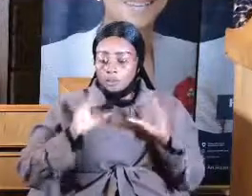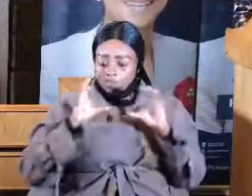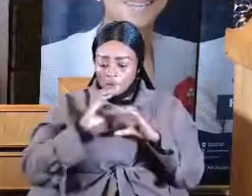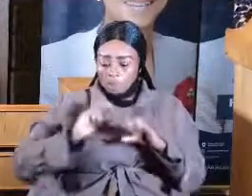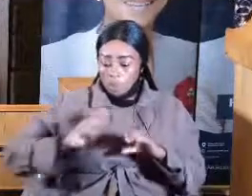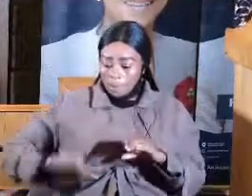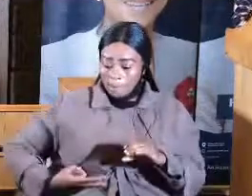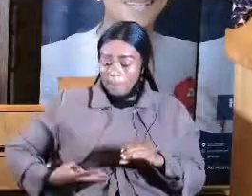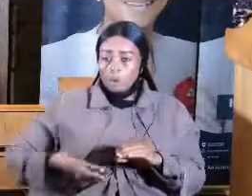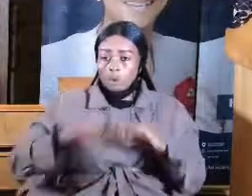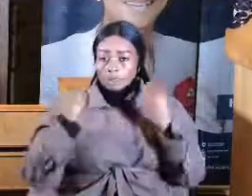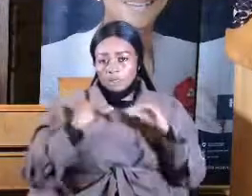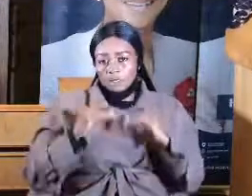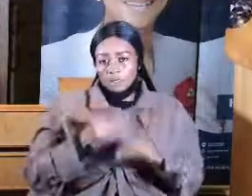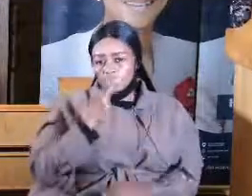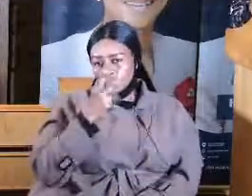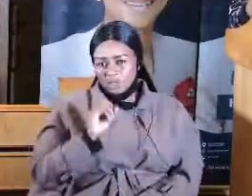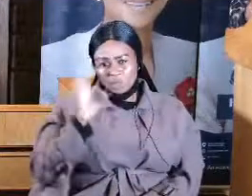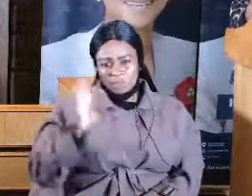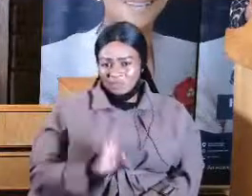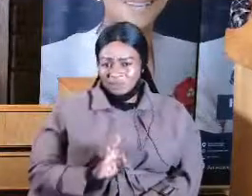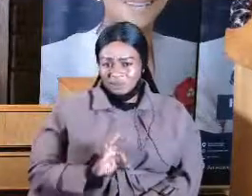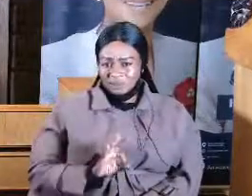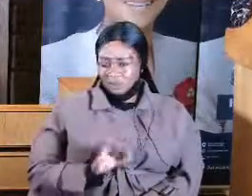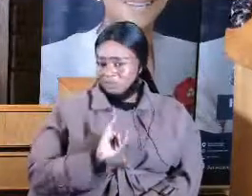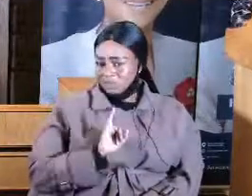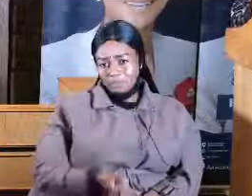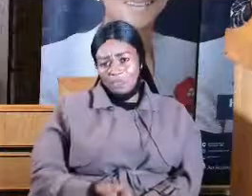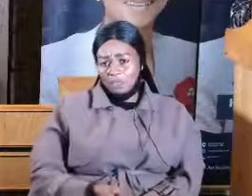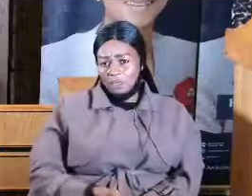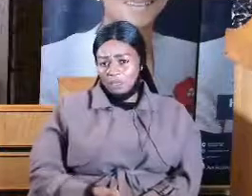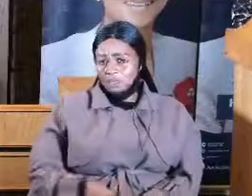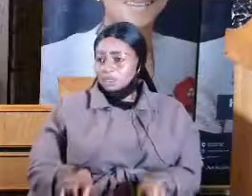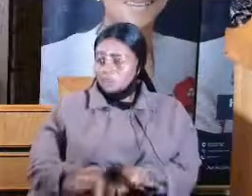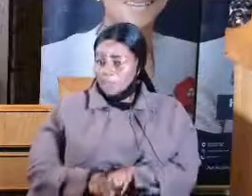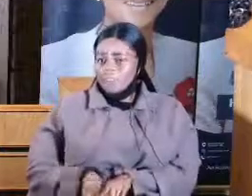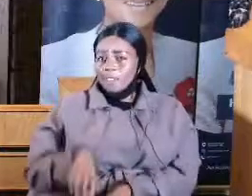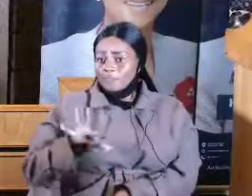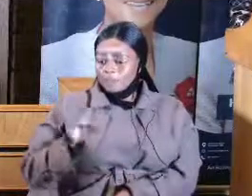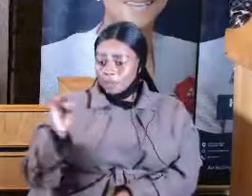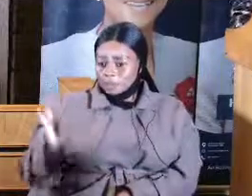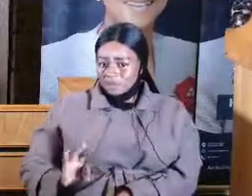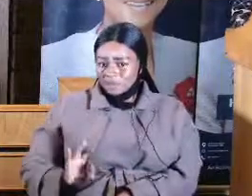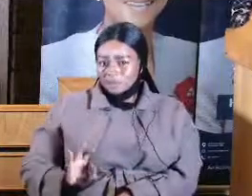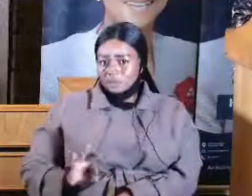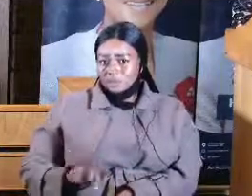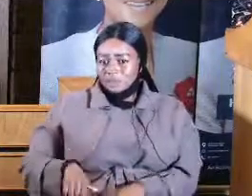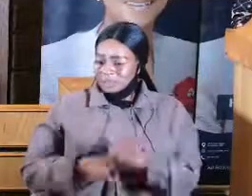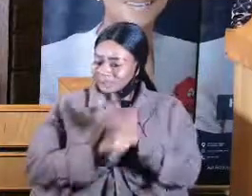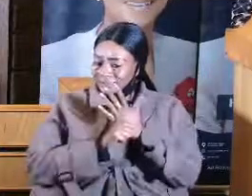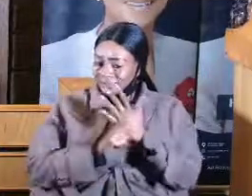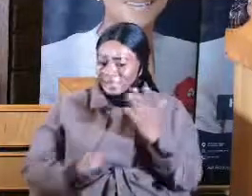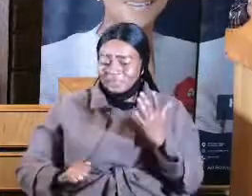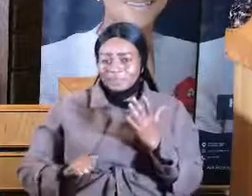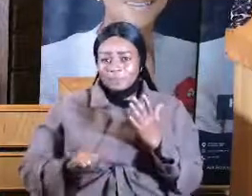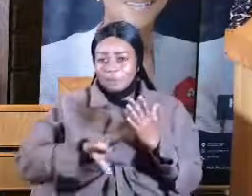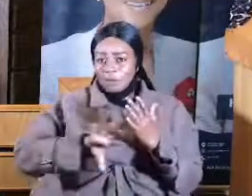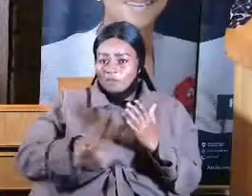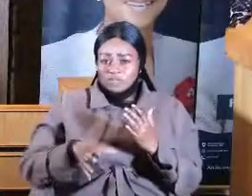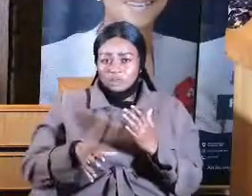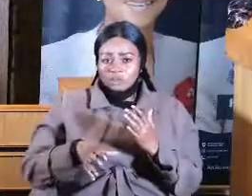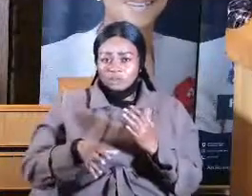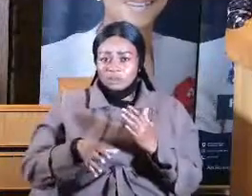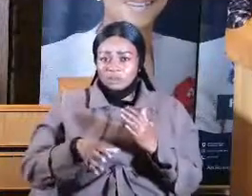This 28% is killing us. This 15% VAT payment is killing us. Provisional taxes are killing small women-owned